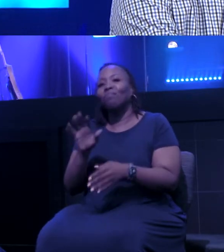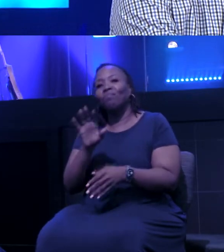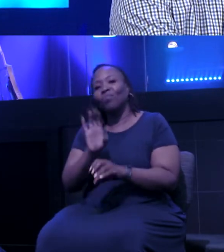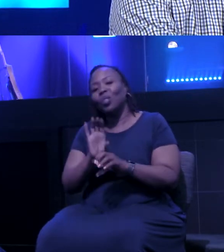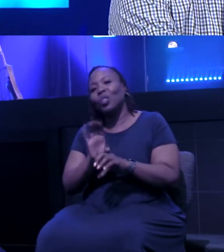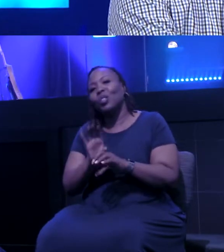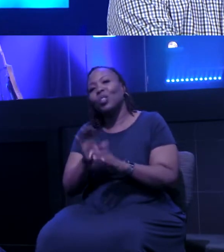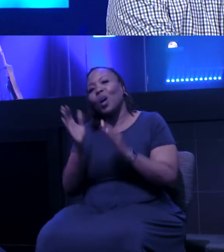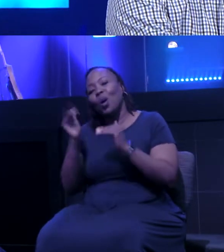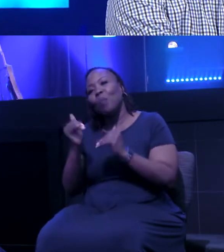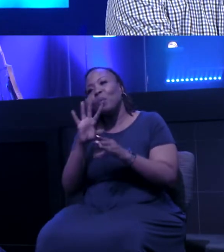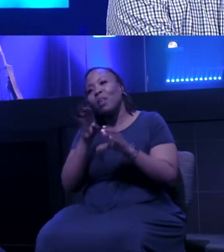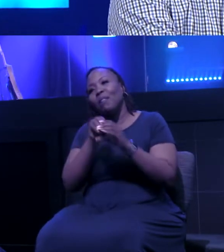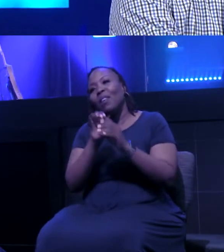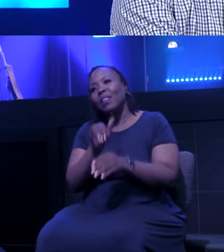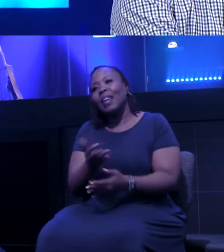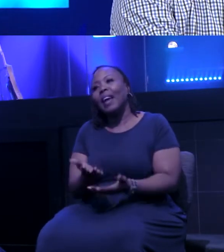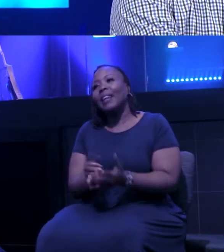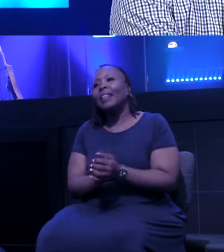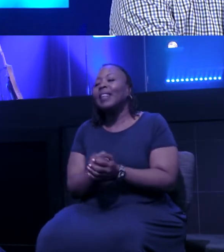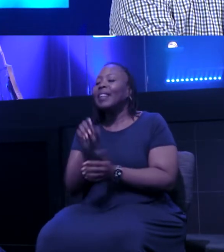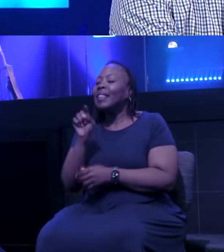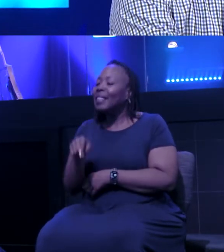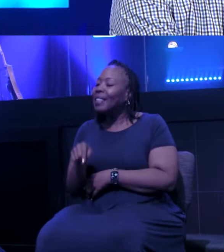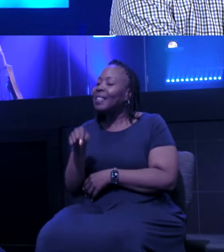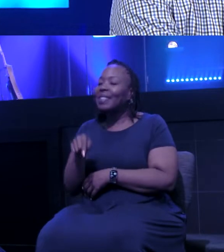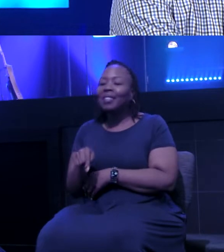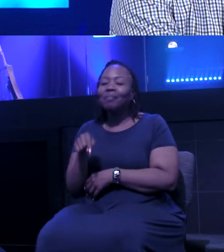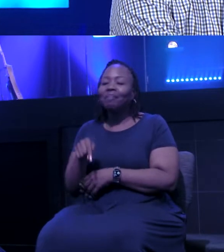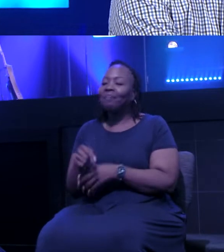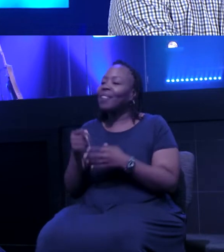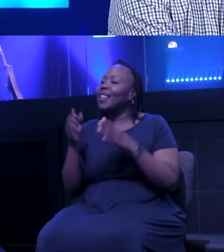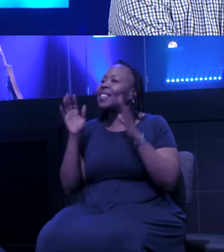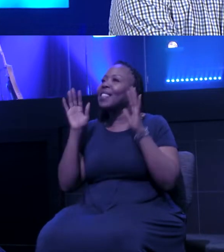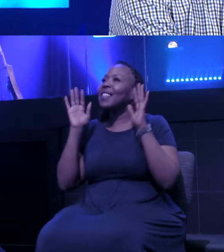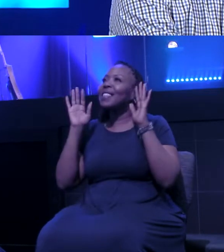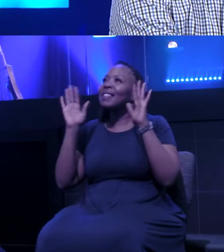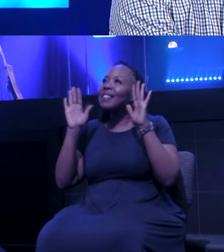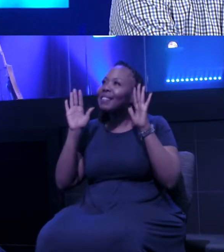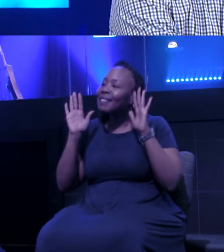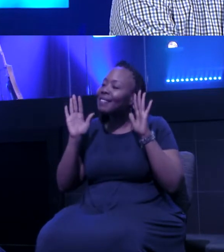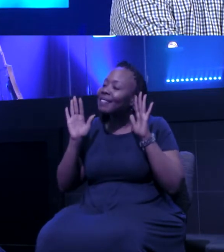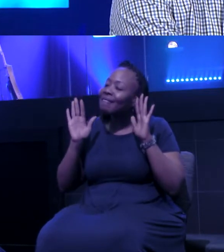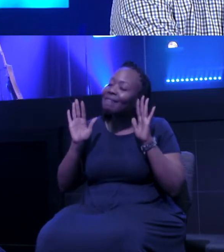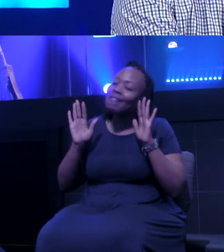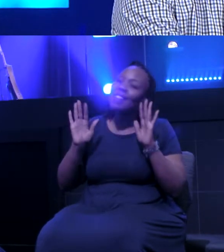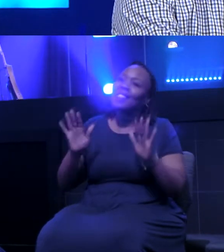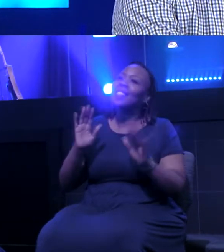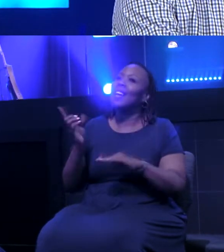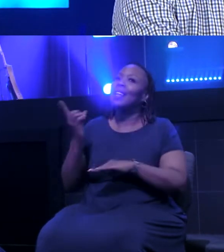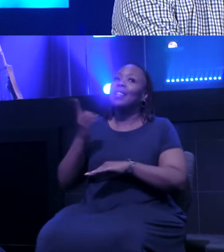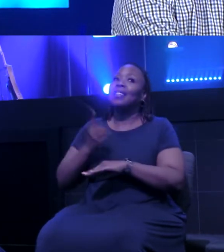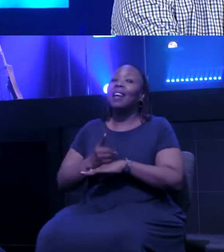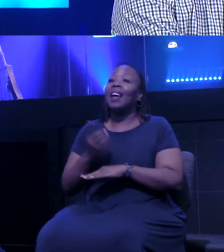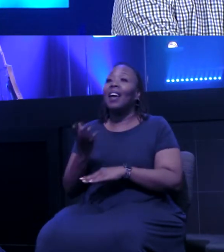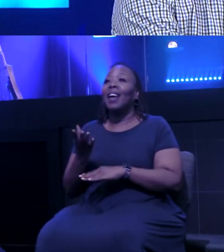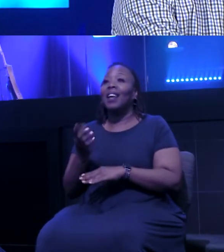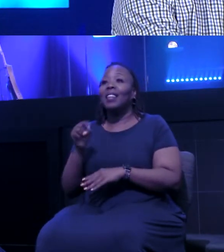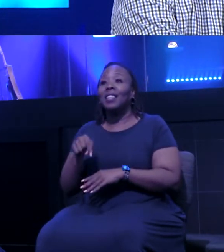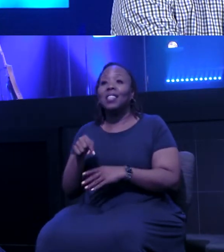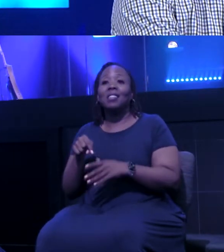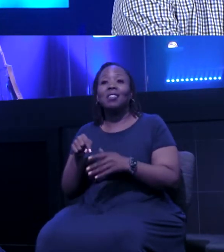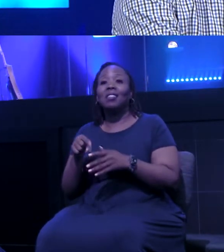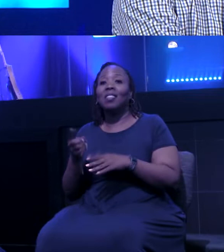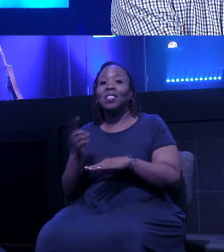of that. Amen. Community, this is an exciting day. I believe that we're going to look back and we're going to say this was a day that started something that